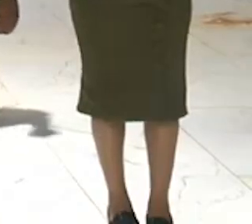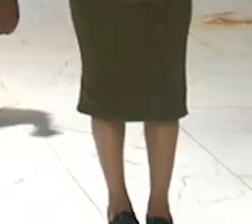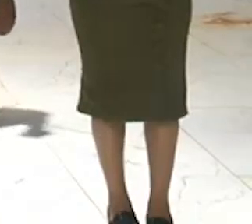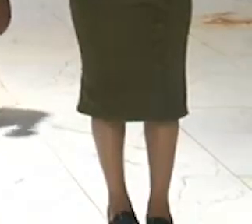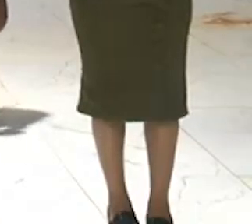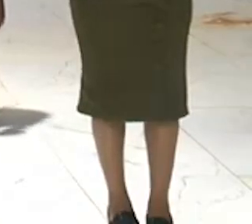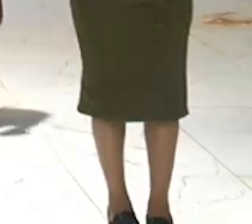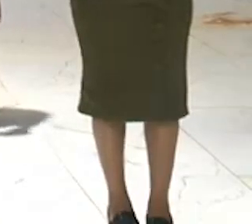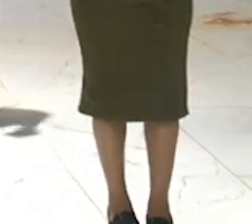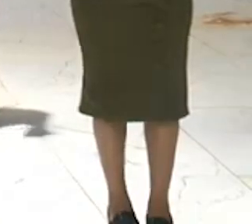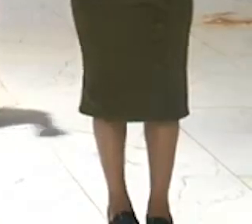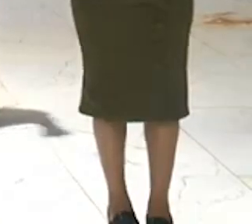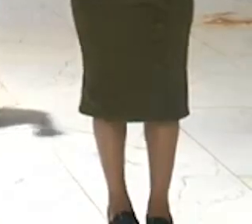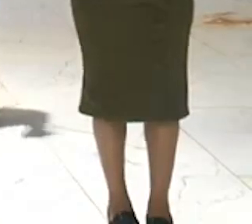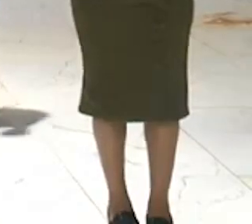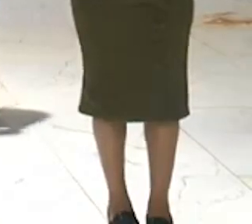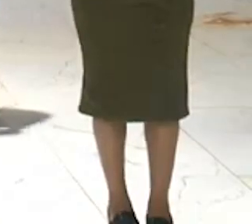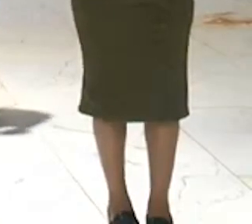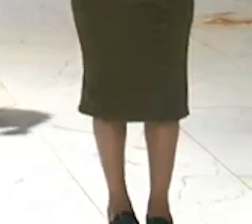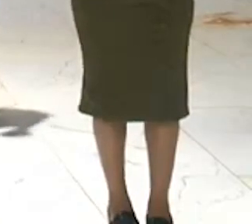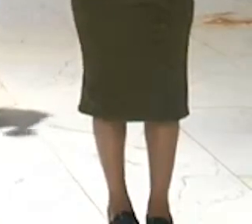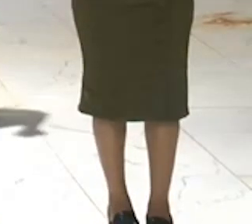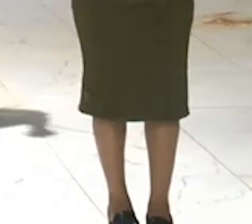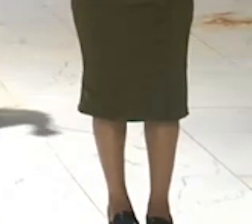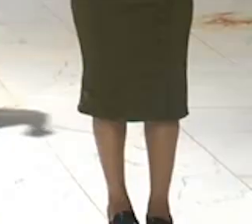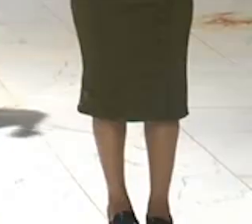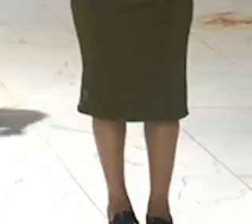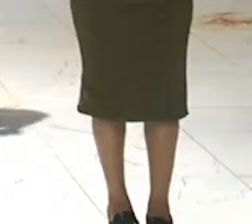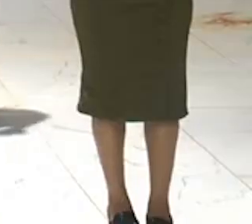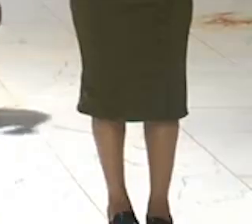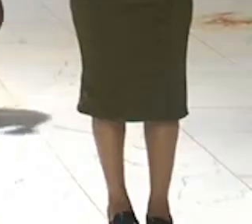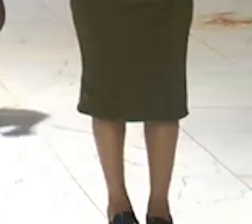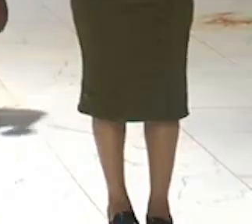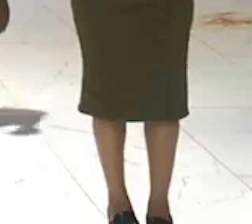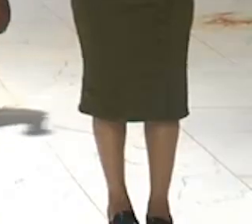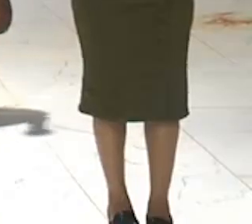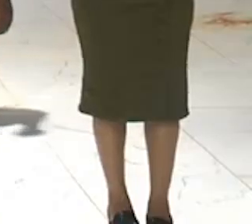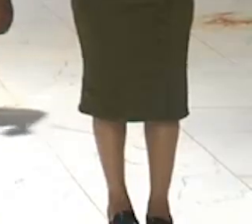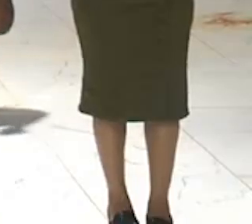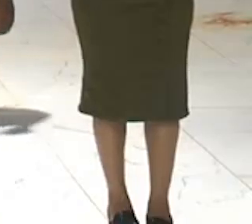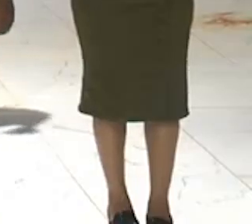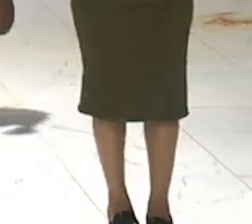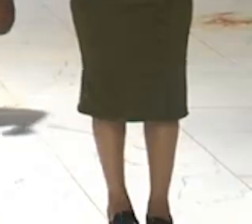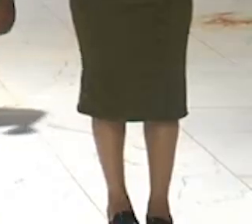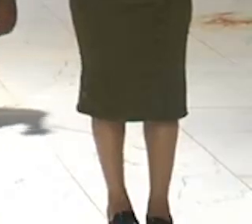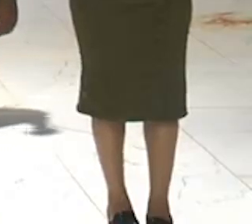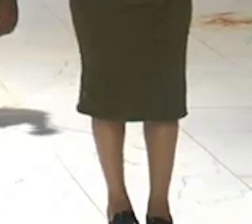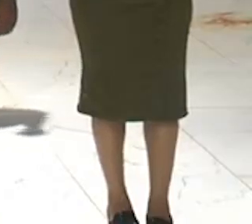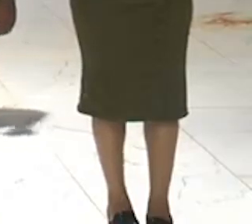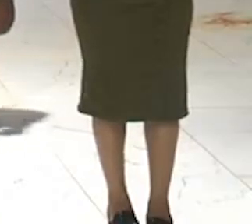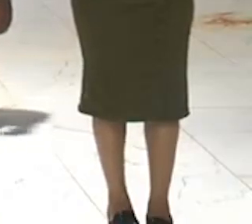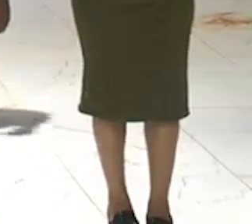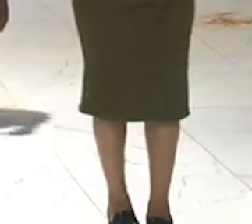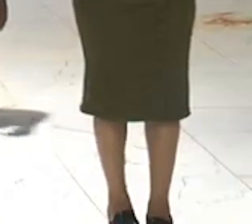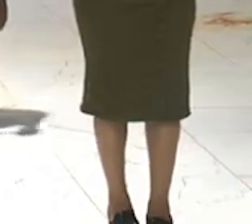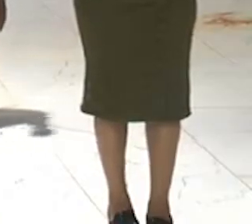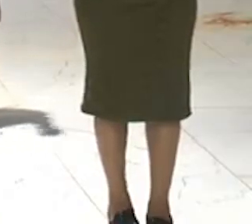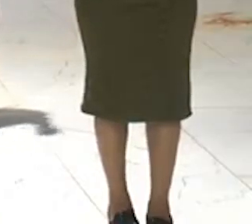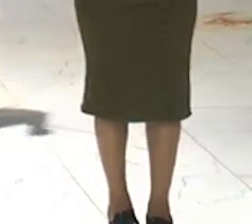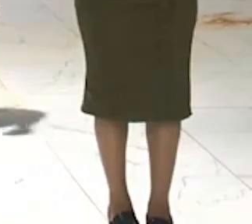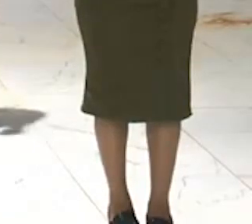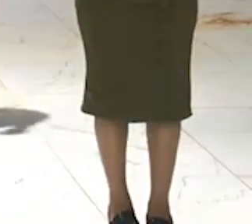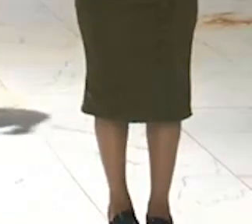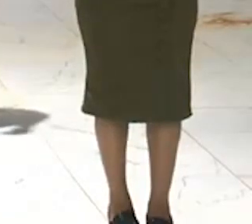honor. We give you all the glory.